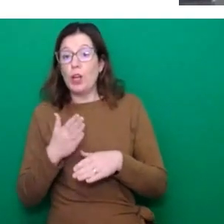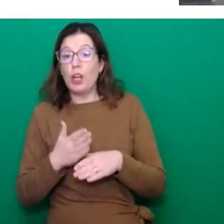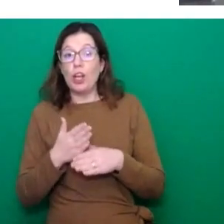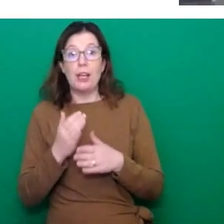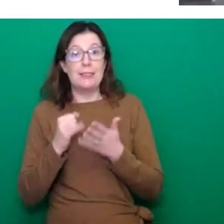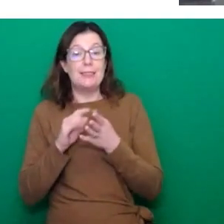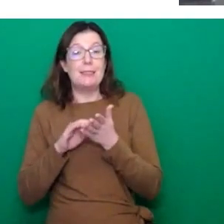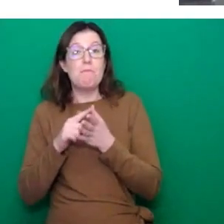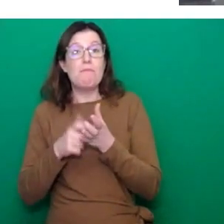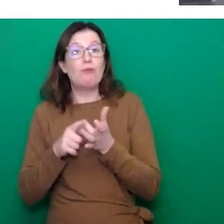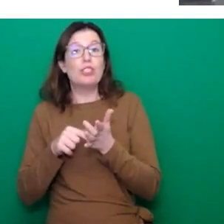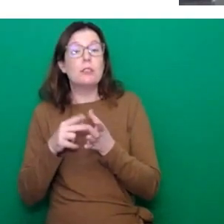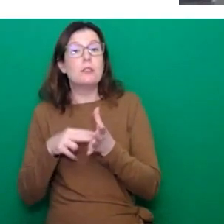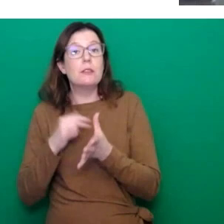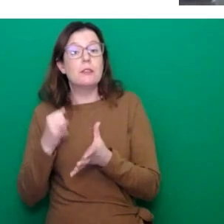Samaritans,